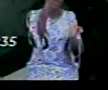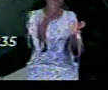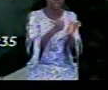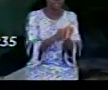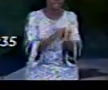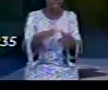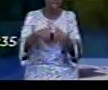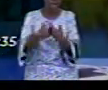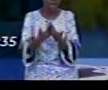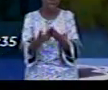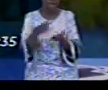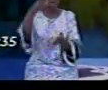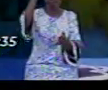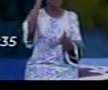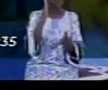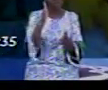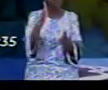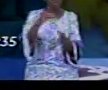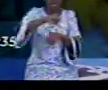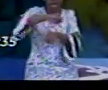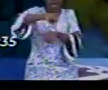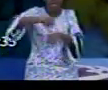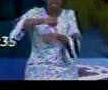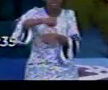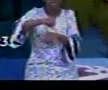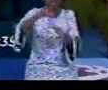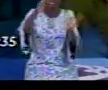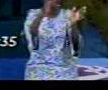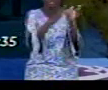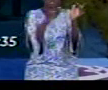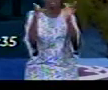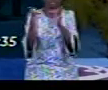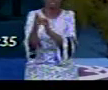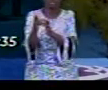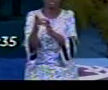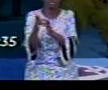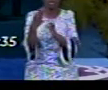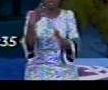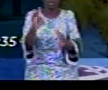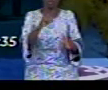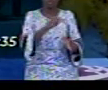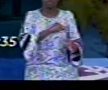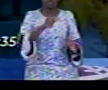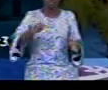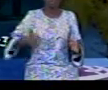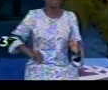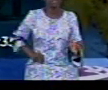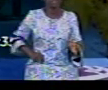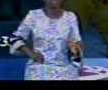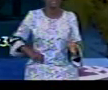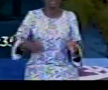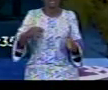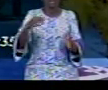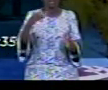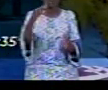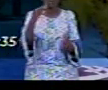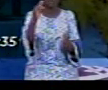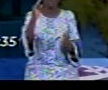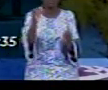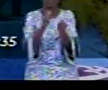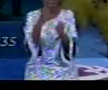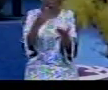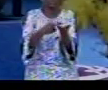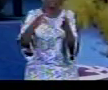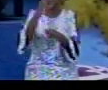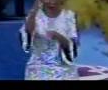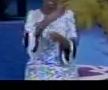God anointed Jesus of Nazareth with the Holy Ghost